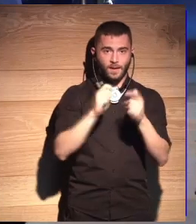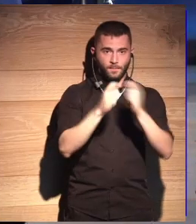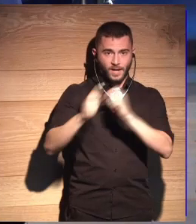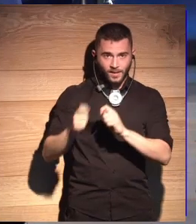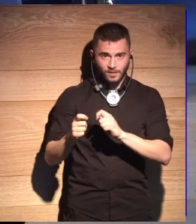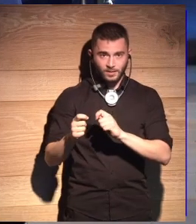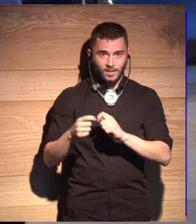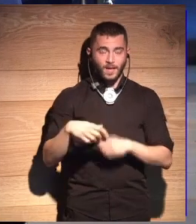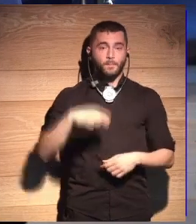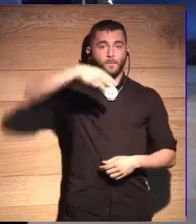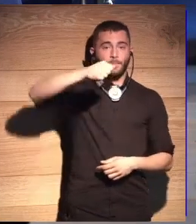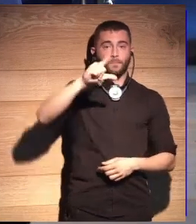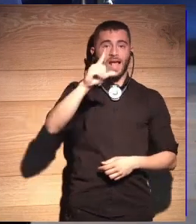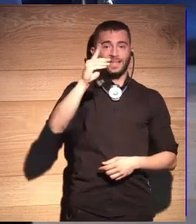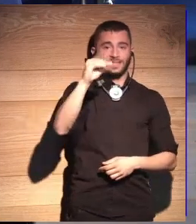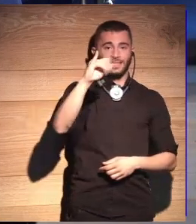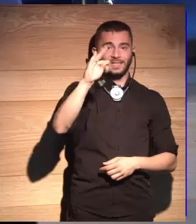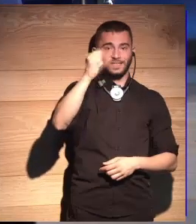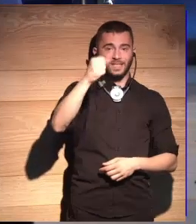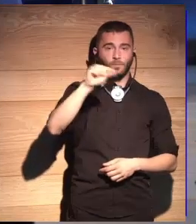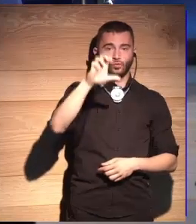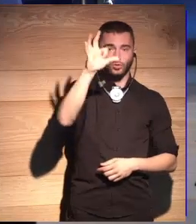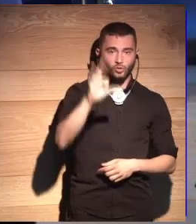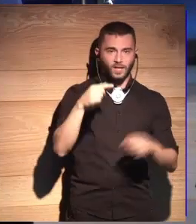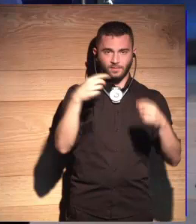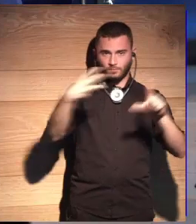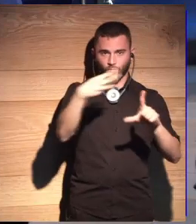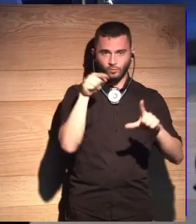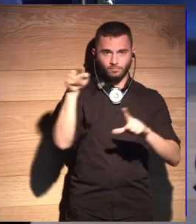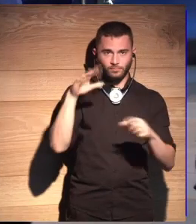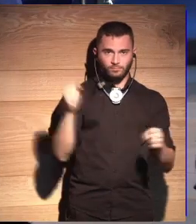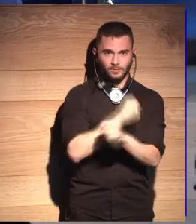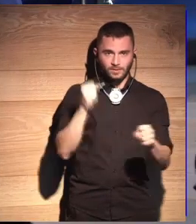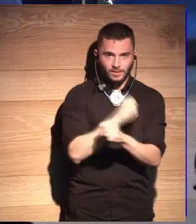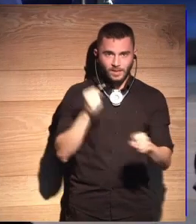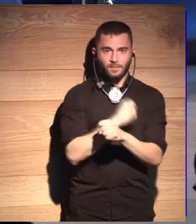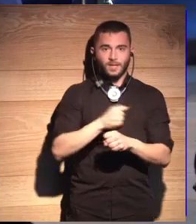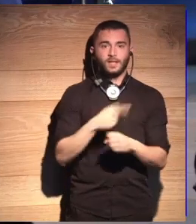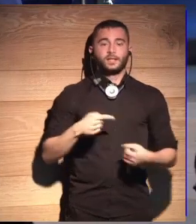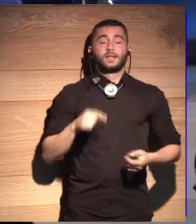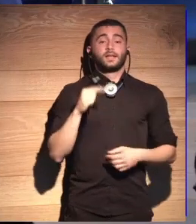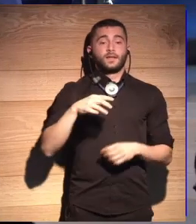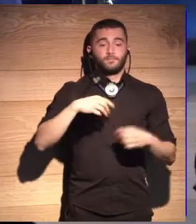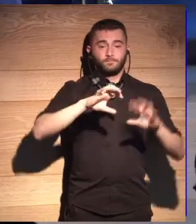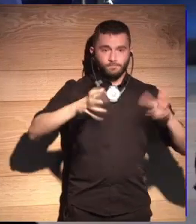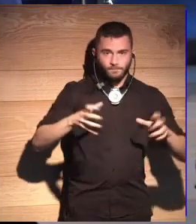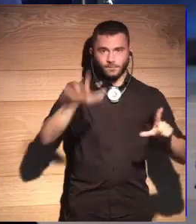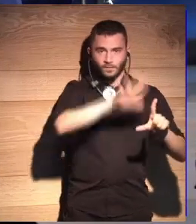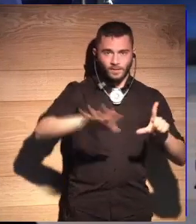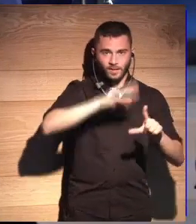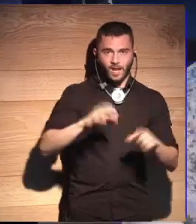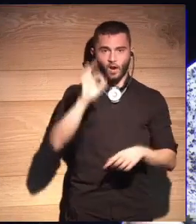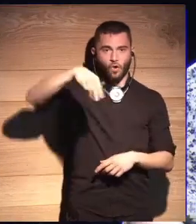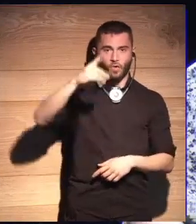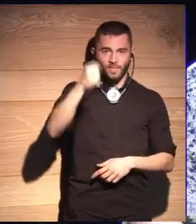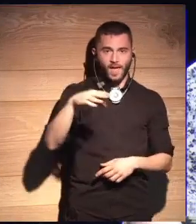the not-for-profit organization Maldita.es, which fights disinformation. She collaborates with Onda